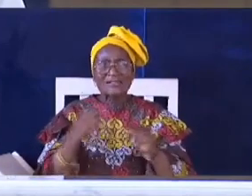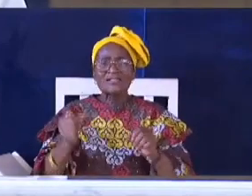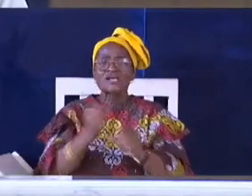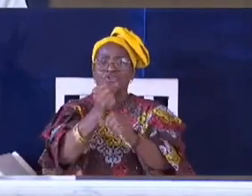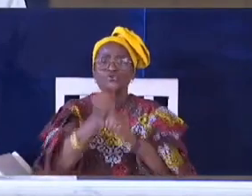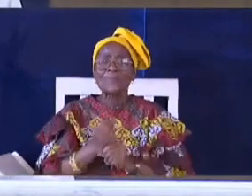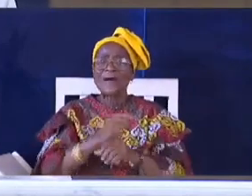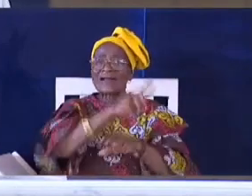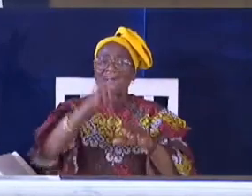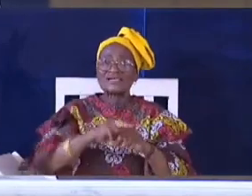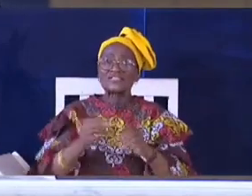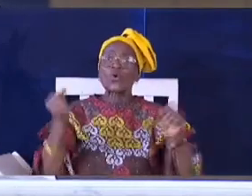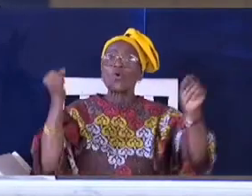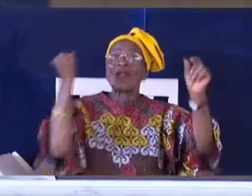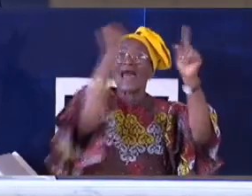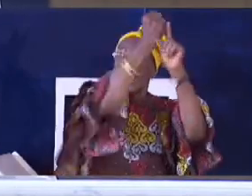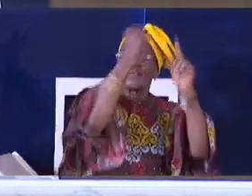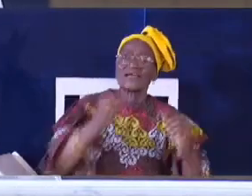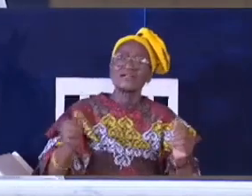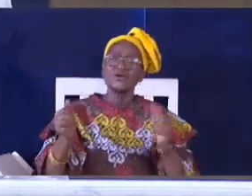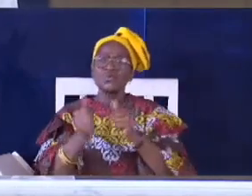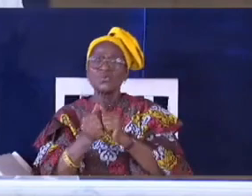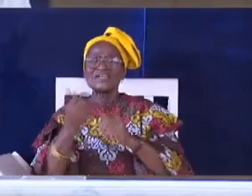supernatural collided with